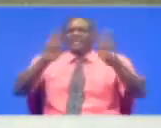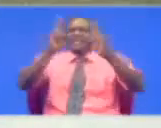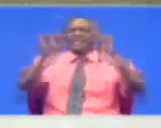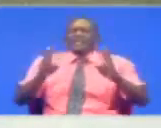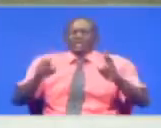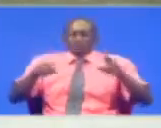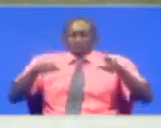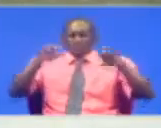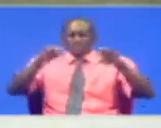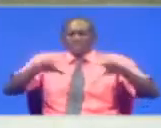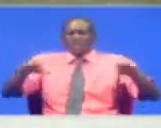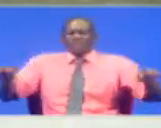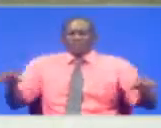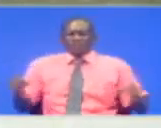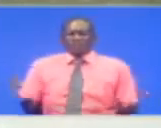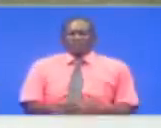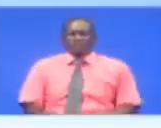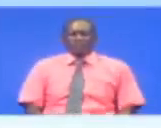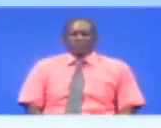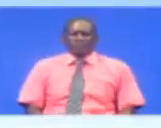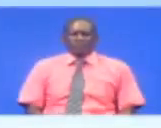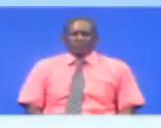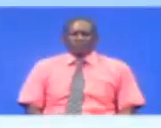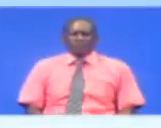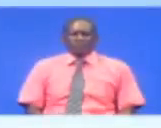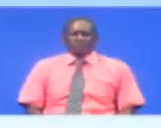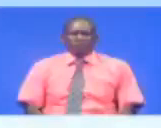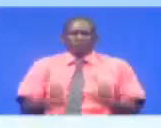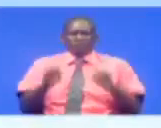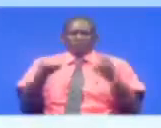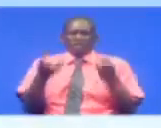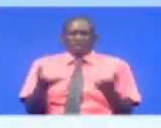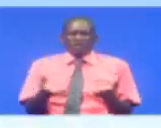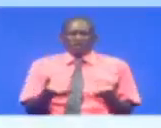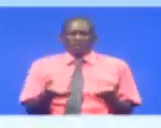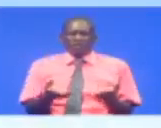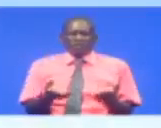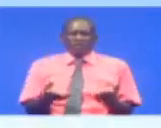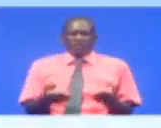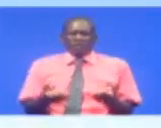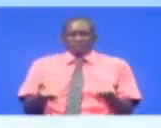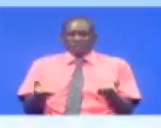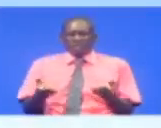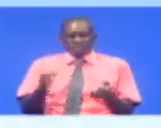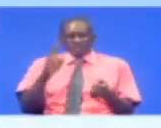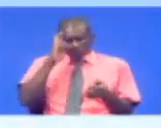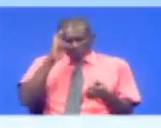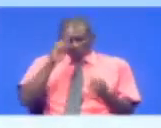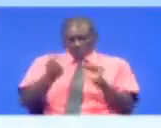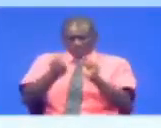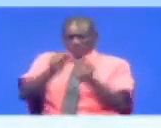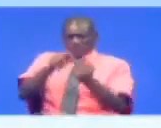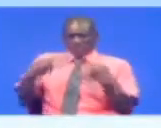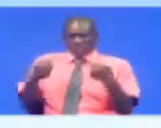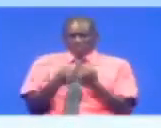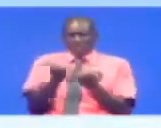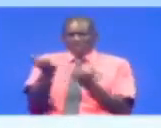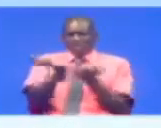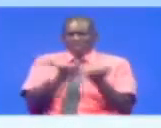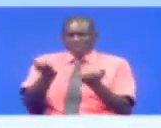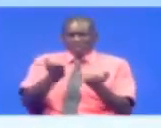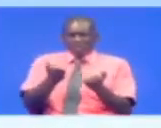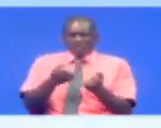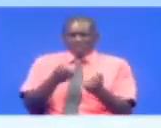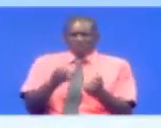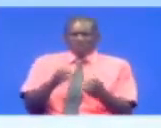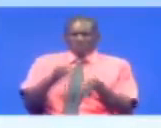international markets. Now, companies need to be cognizant of the changes taking place in trade circles owing to